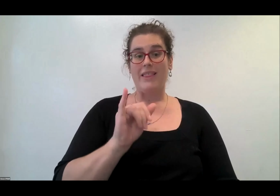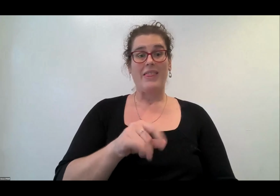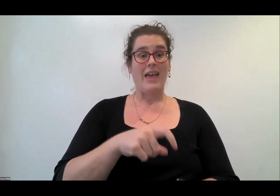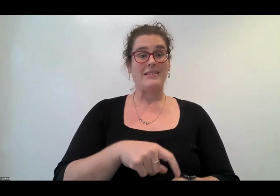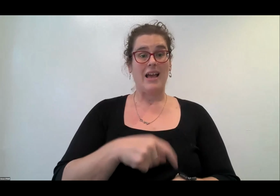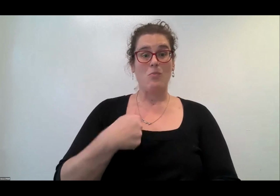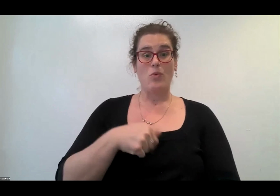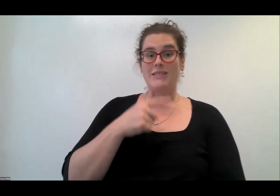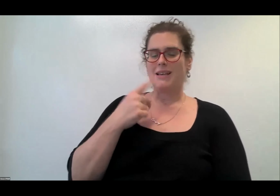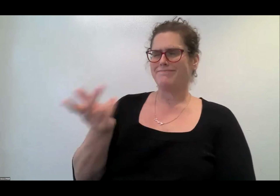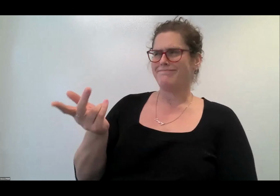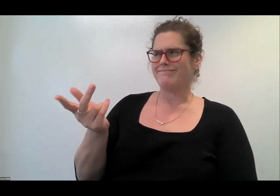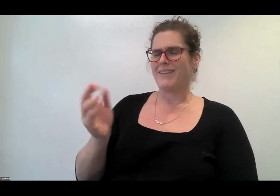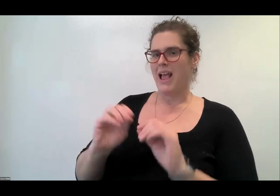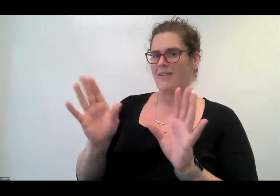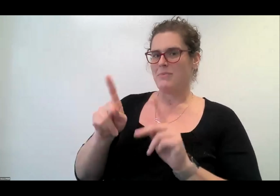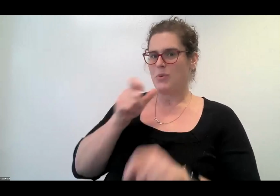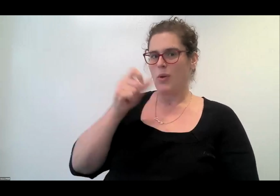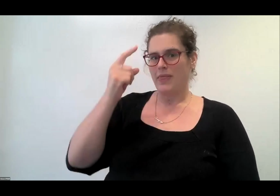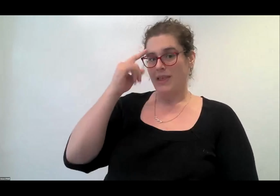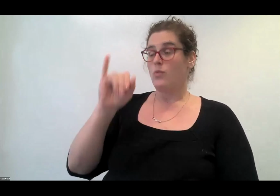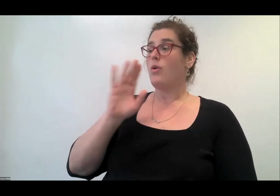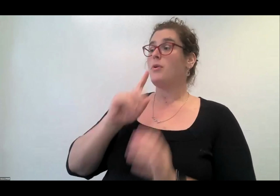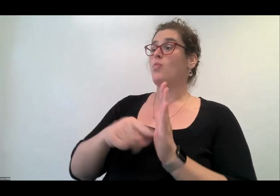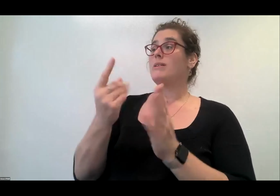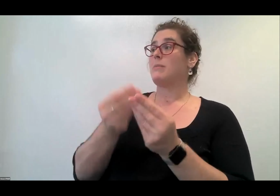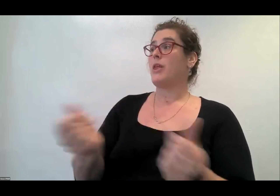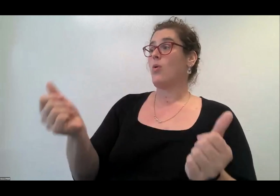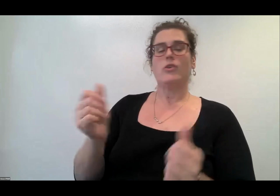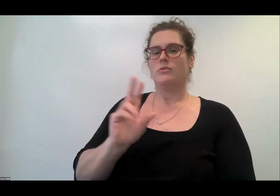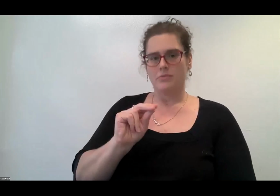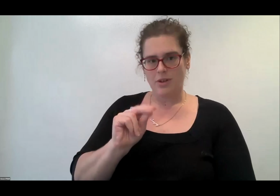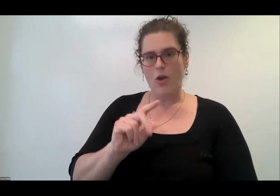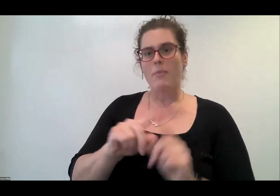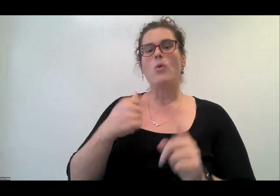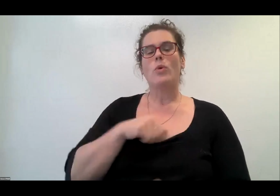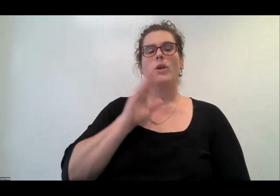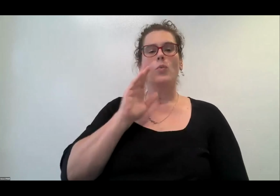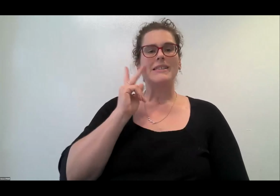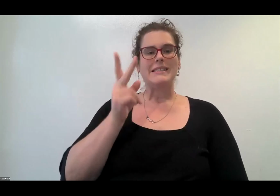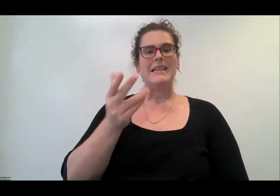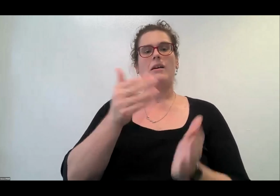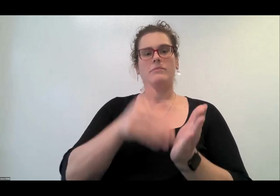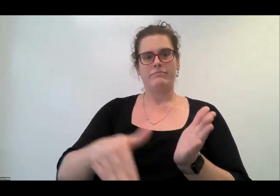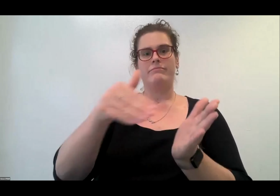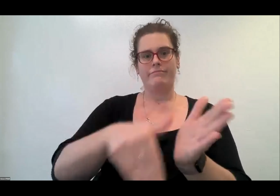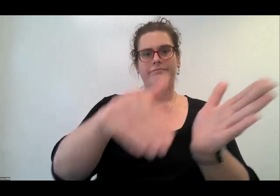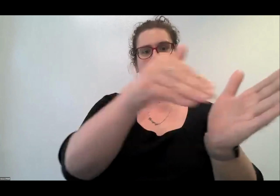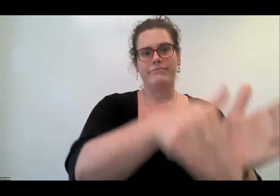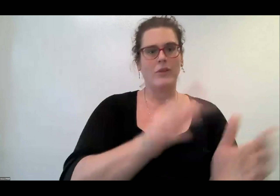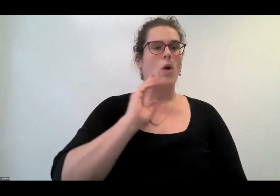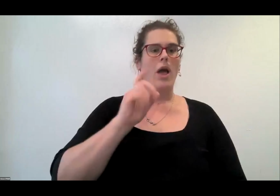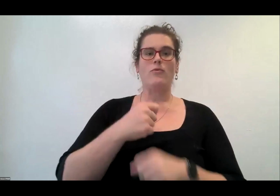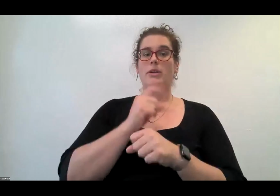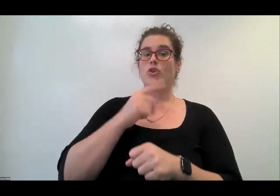one thinks this is going to be one time only, but this will be one thing that we will see again, that we'll have to make sure that we're